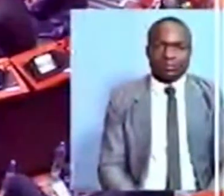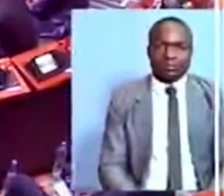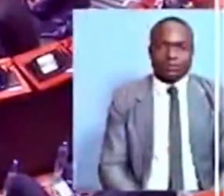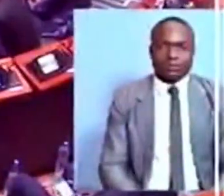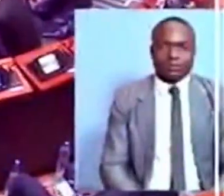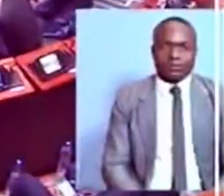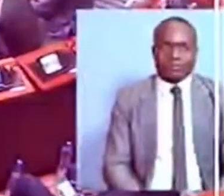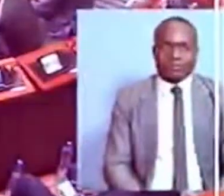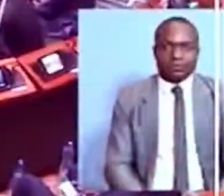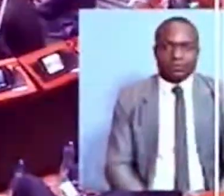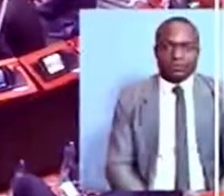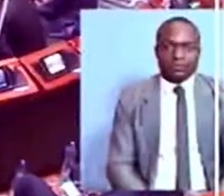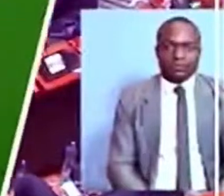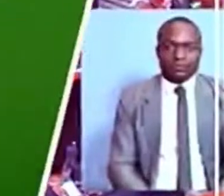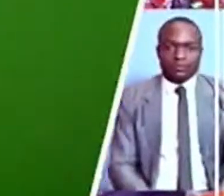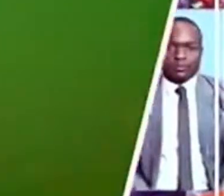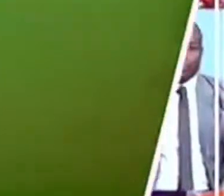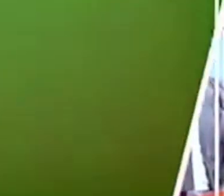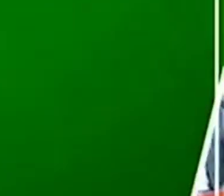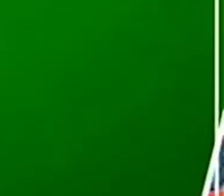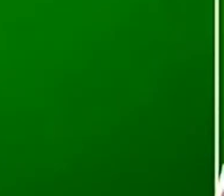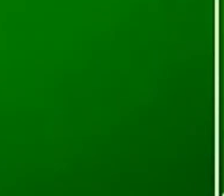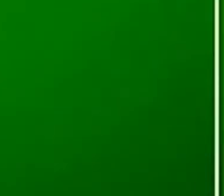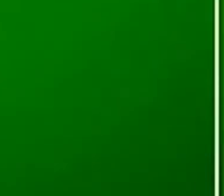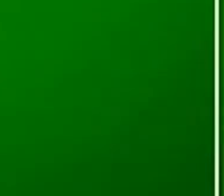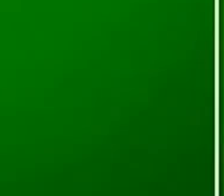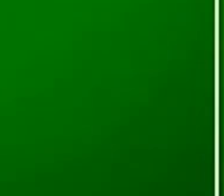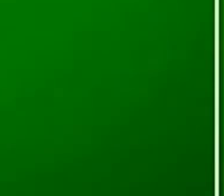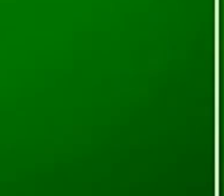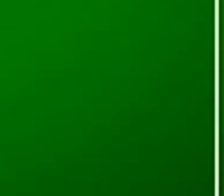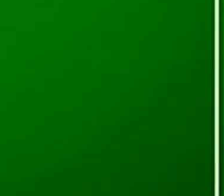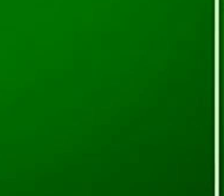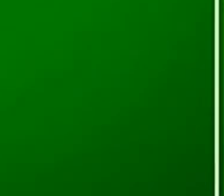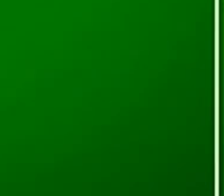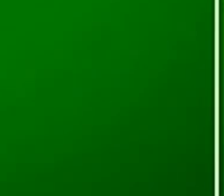For more information, call 0977